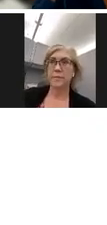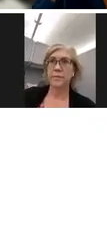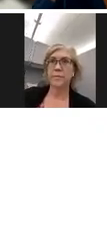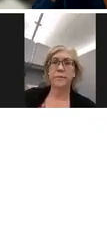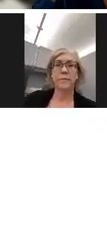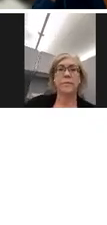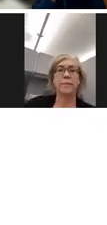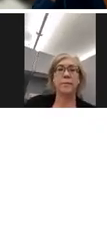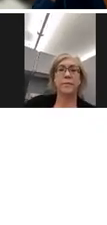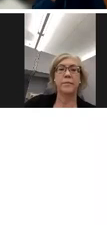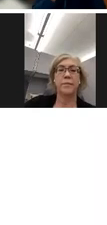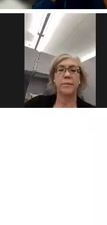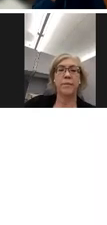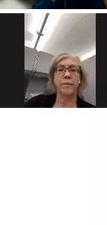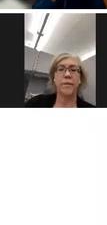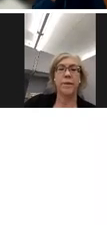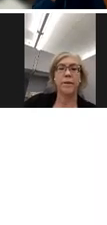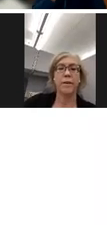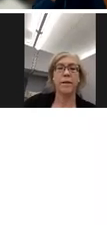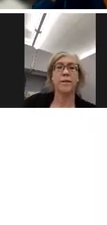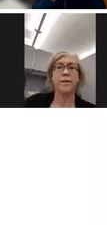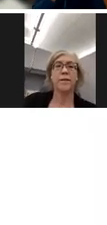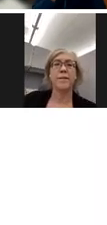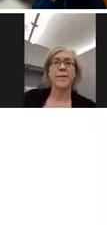I'm going to turn it over to my partner, Julie.